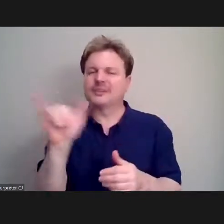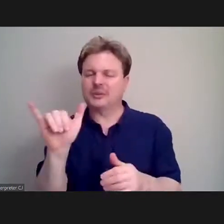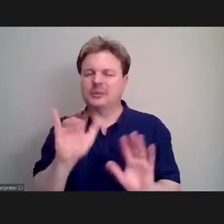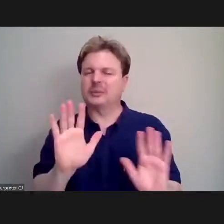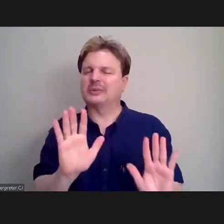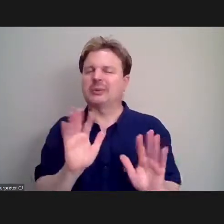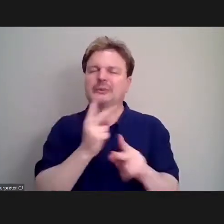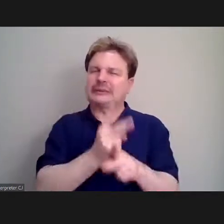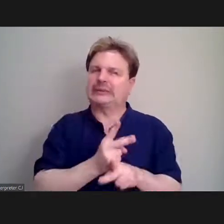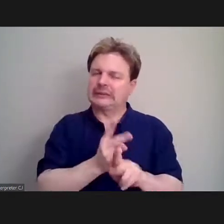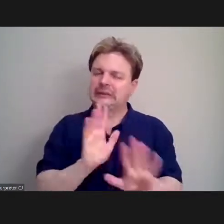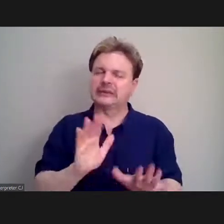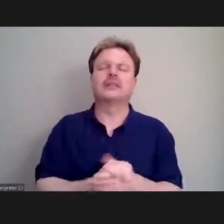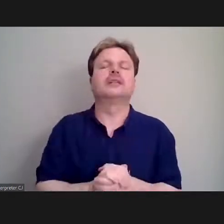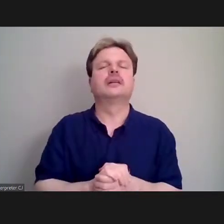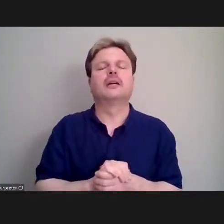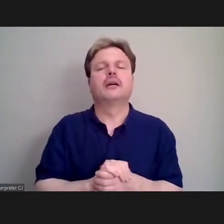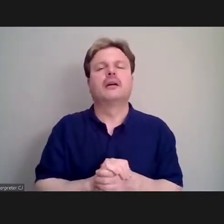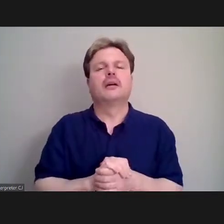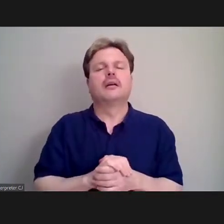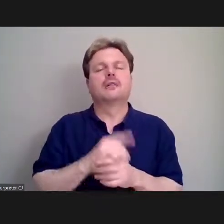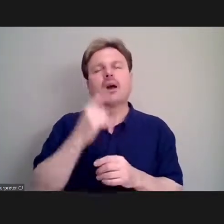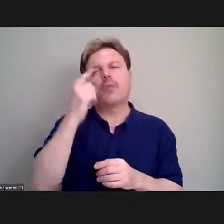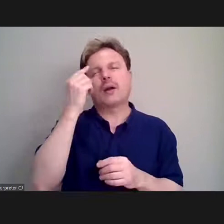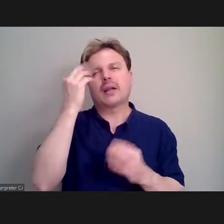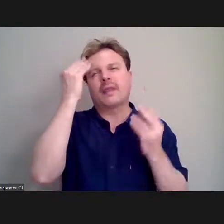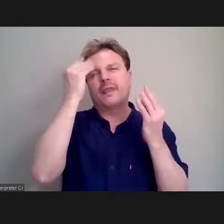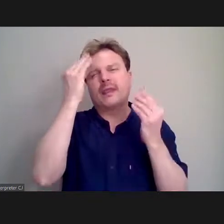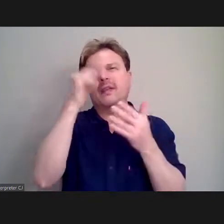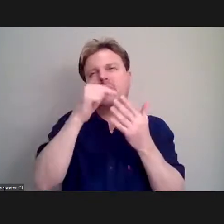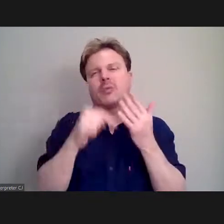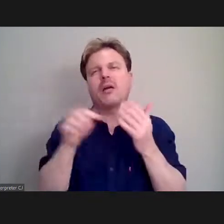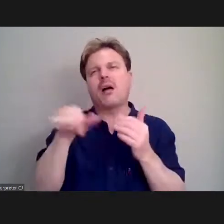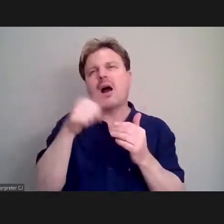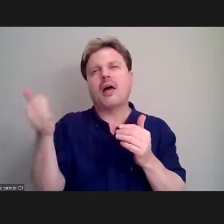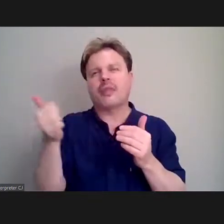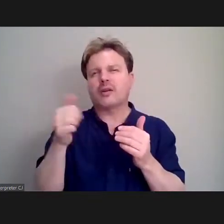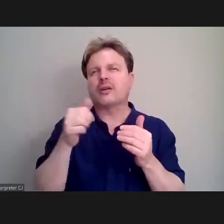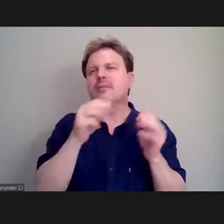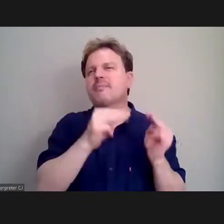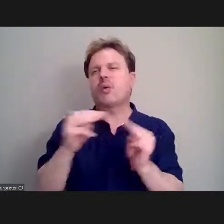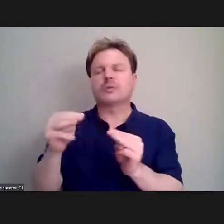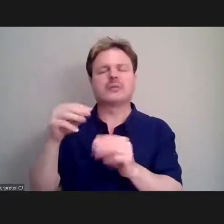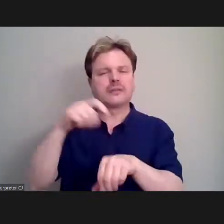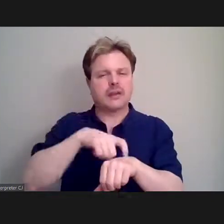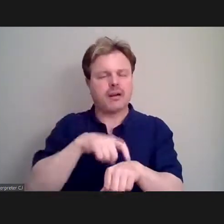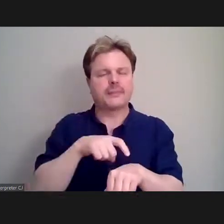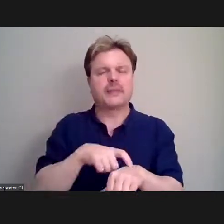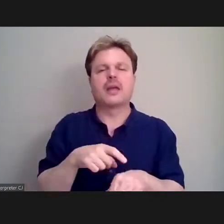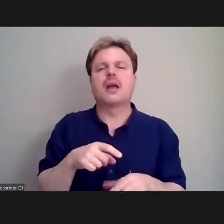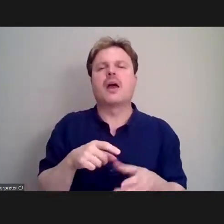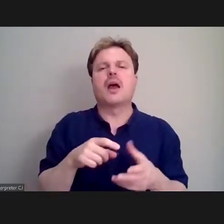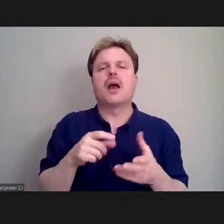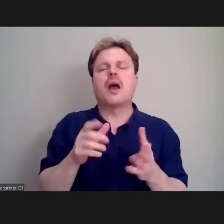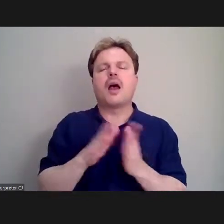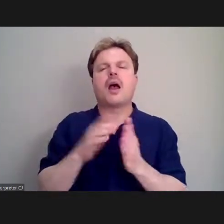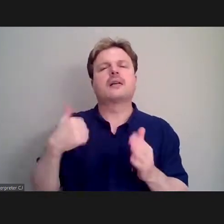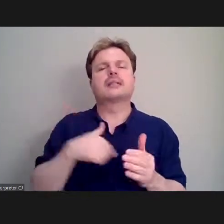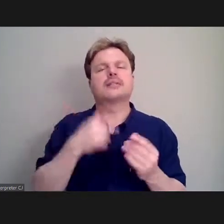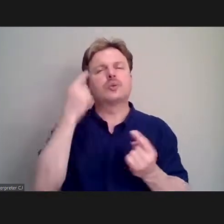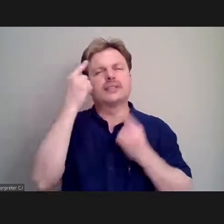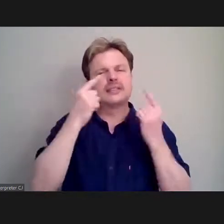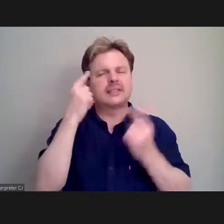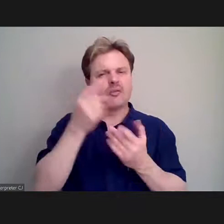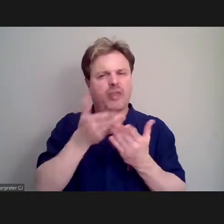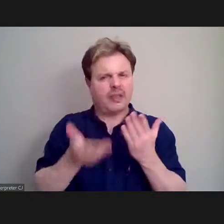to think through some of these other modes of time, ask us to consider some things, and